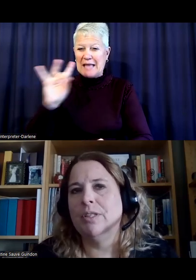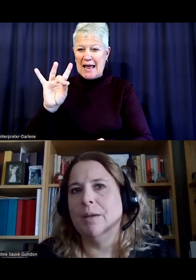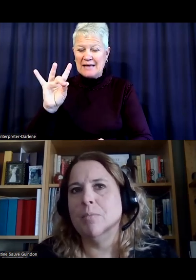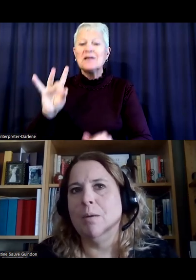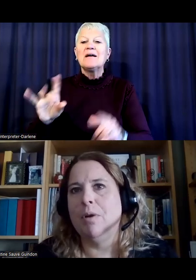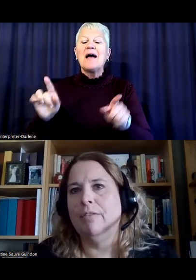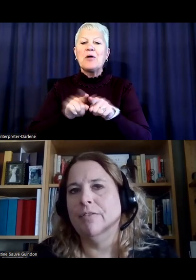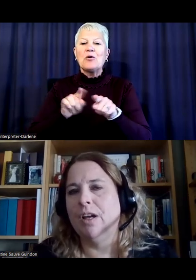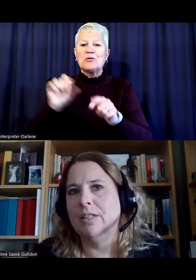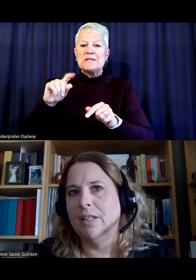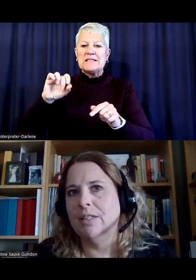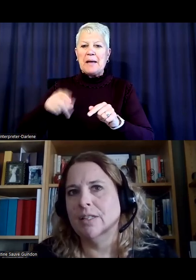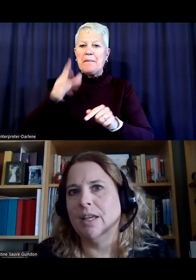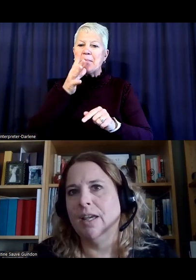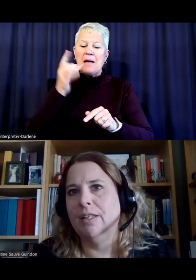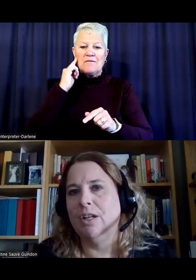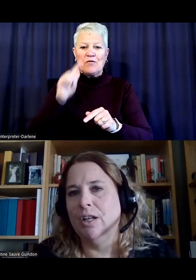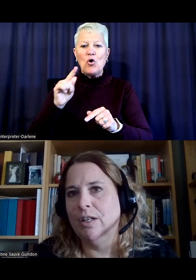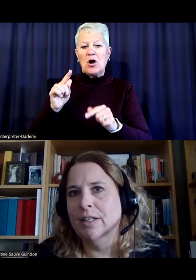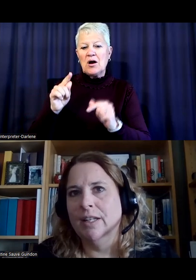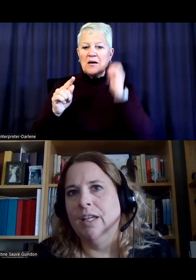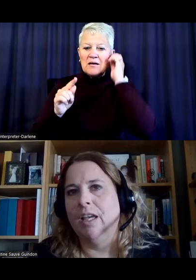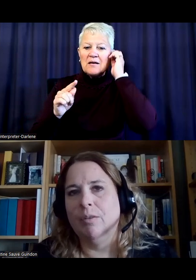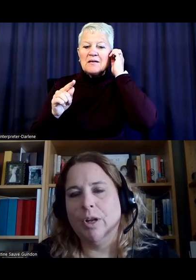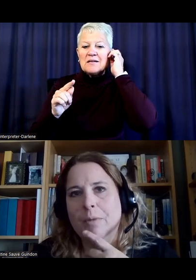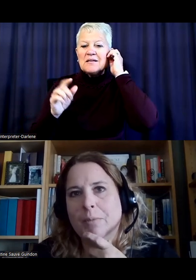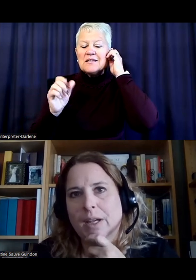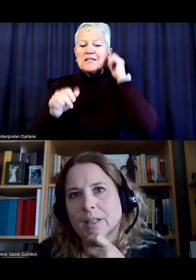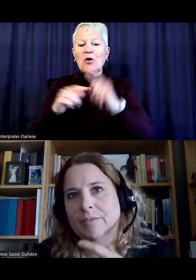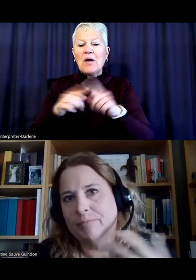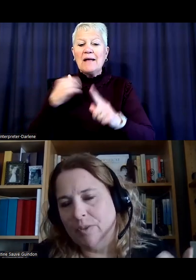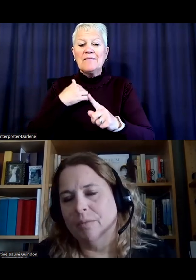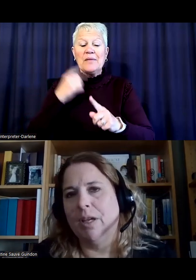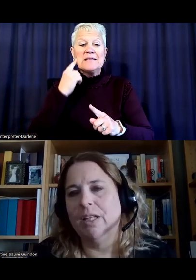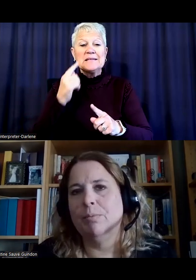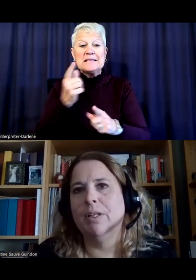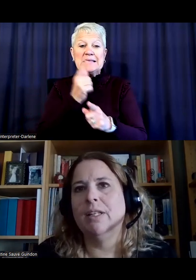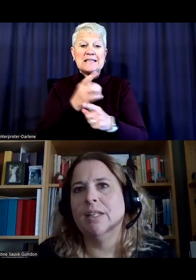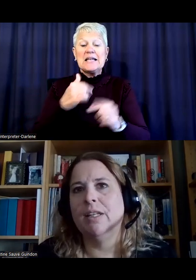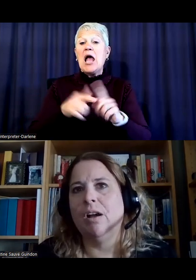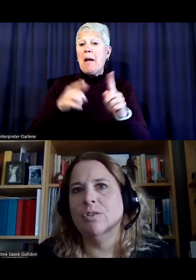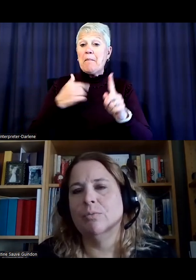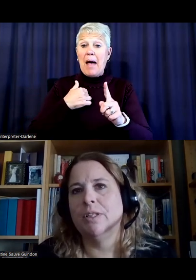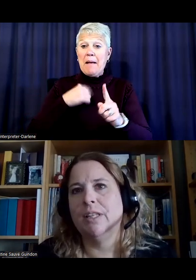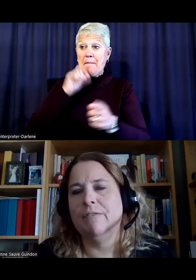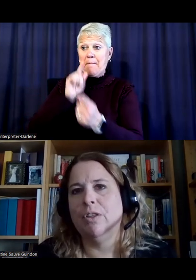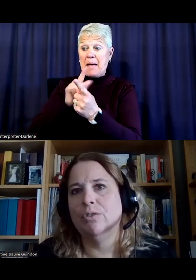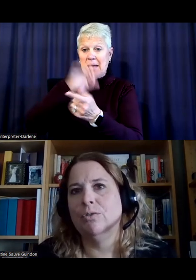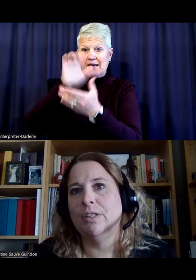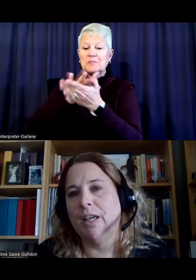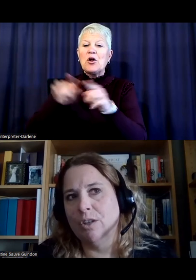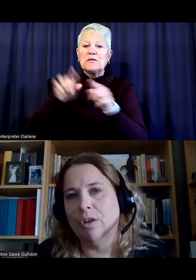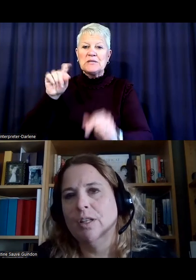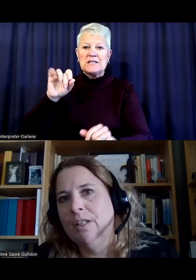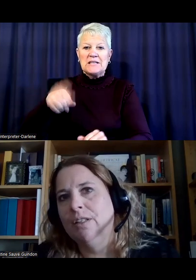also stepmom of Francis and Nicolas. And when I met my husband, he also was a stepfather